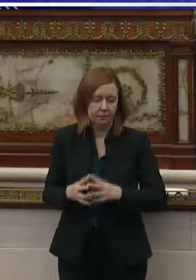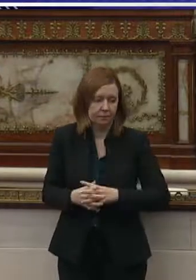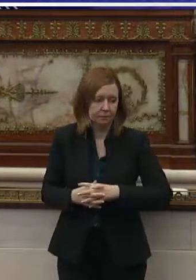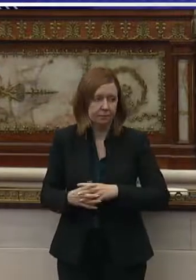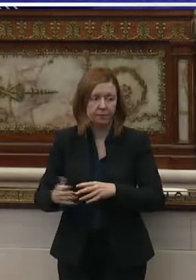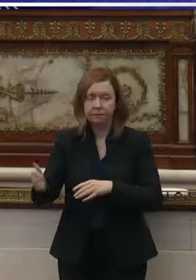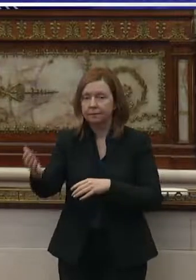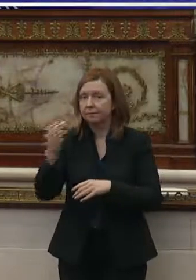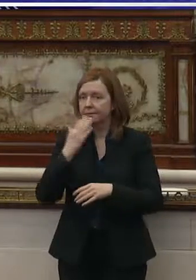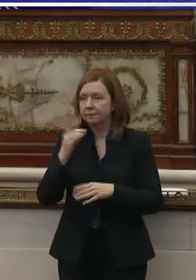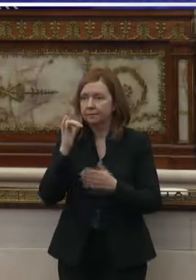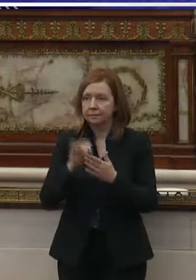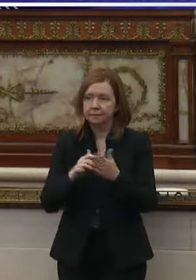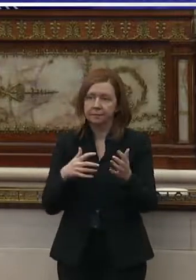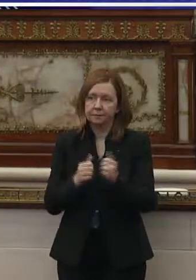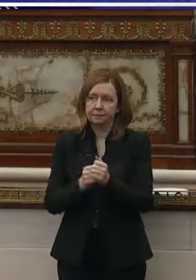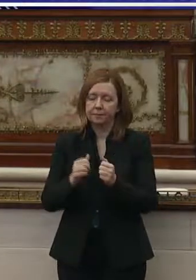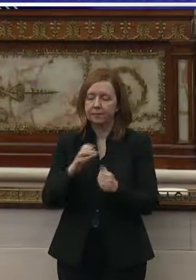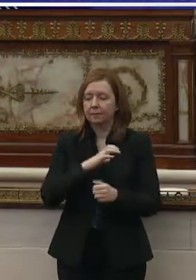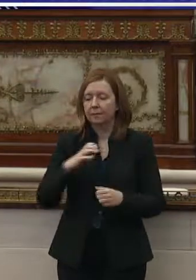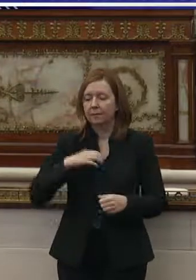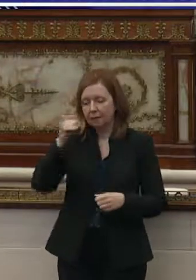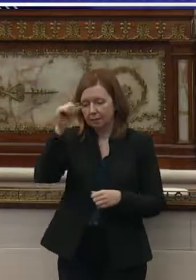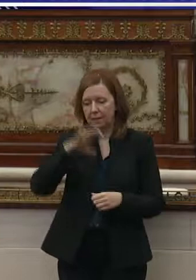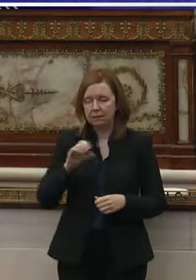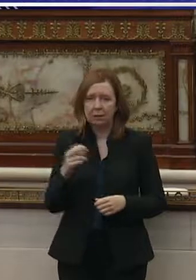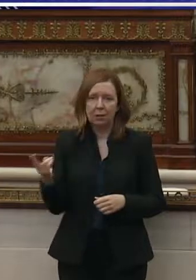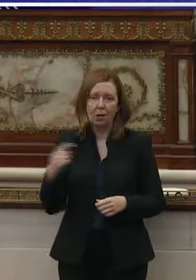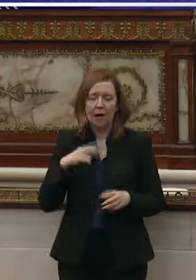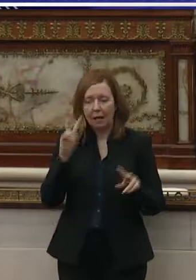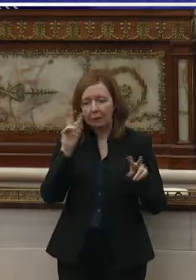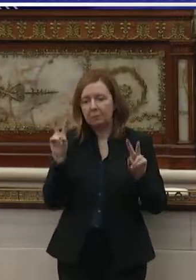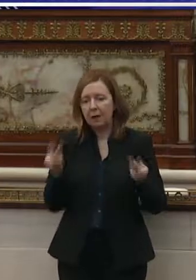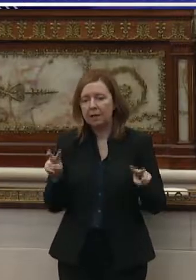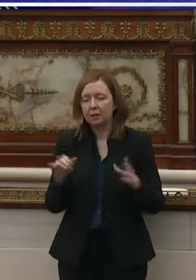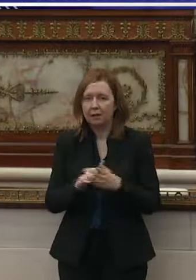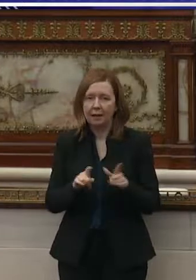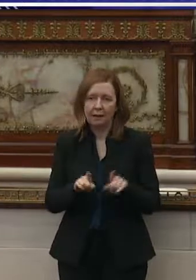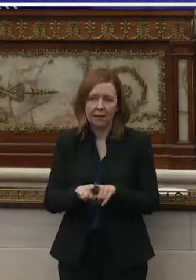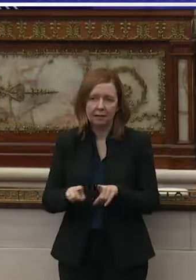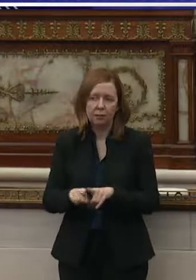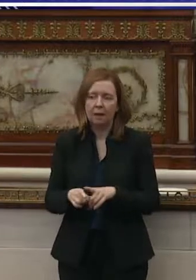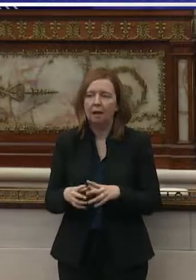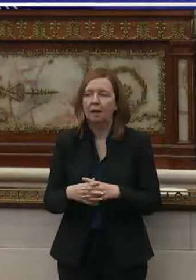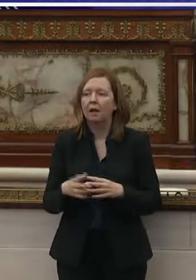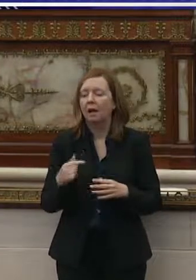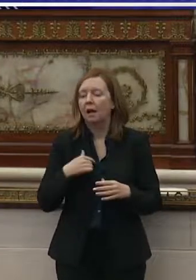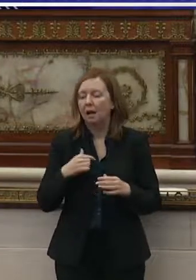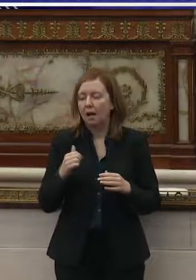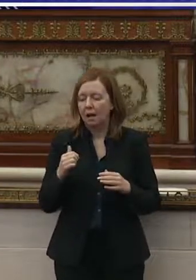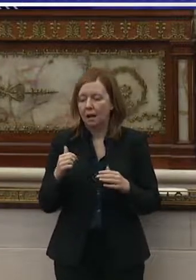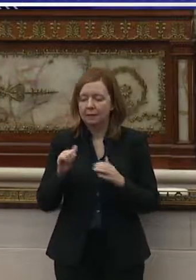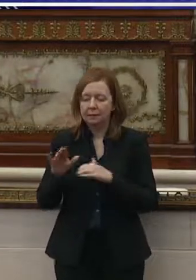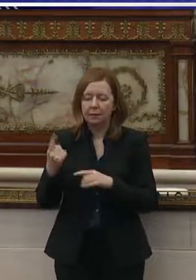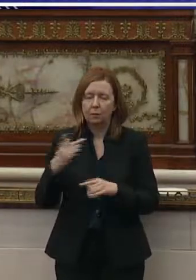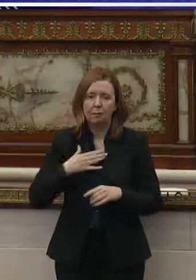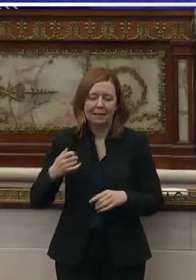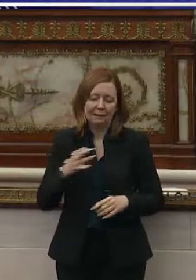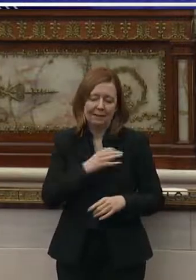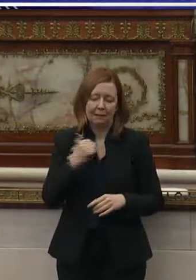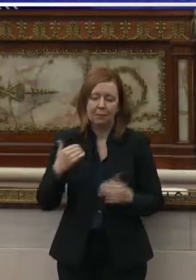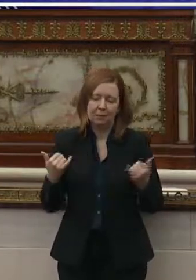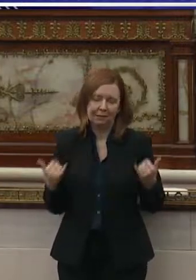So thank you for that update, Councilman O. I have been monitoring that as well. And I sent one of my staffers down